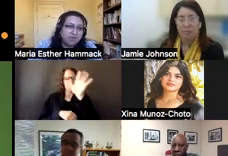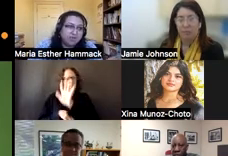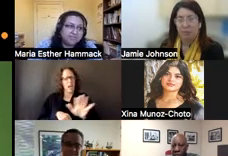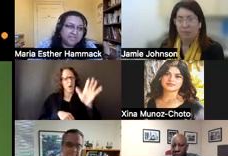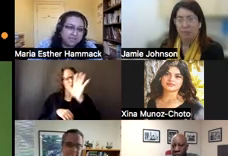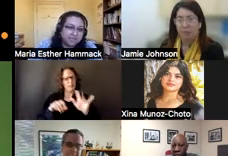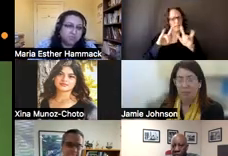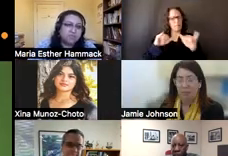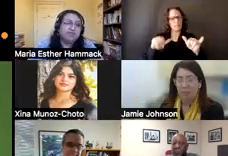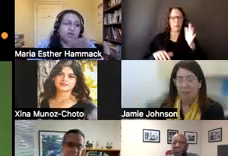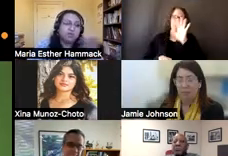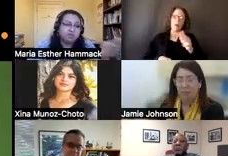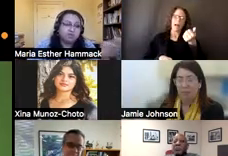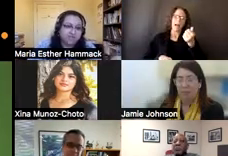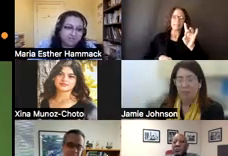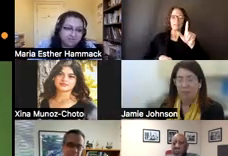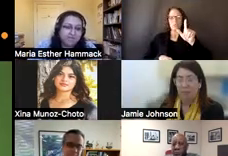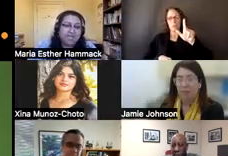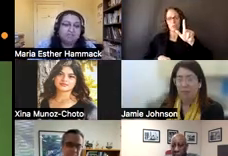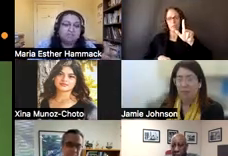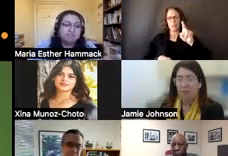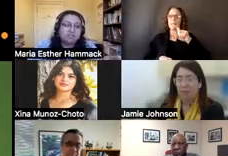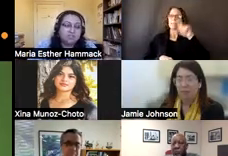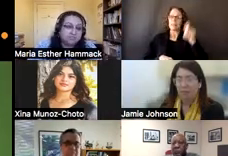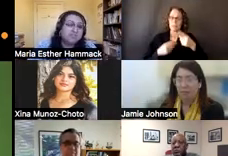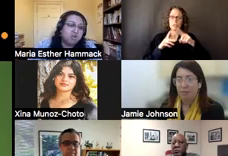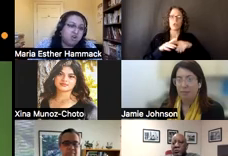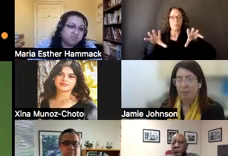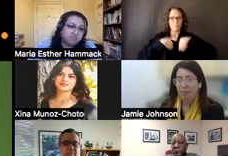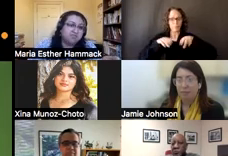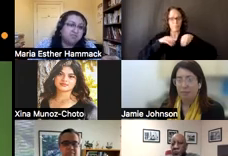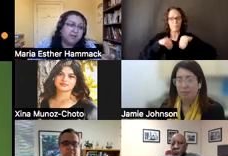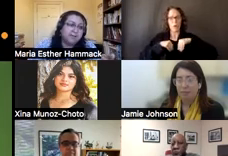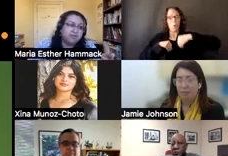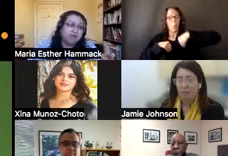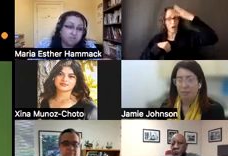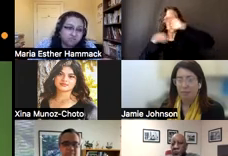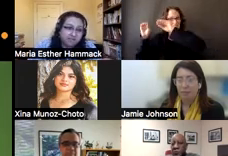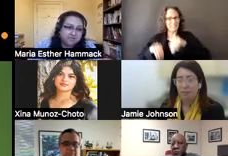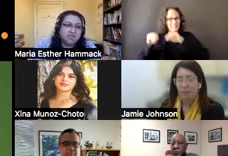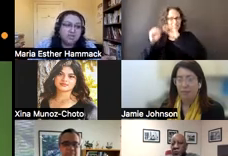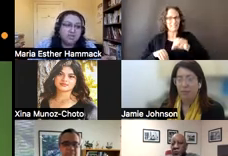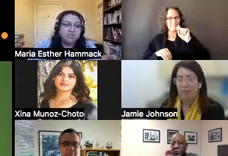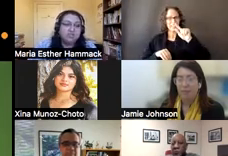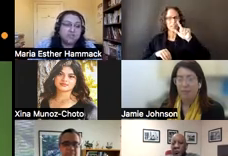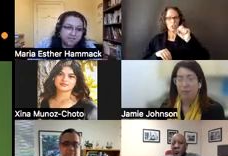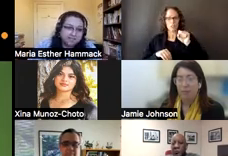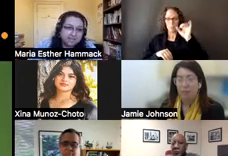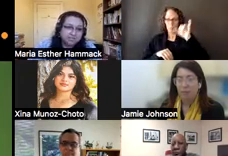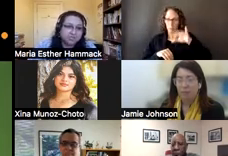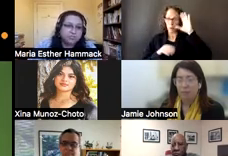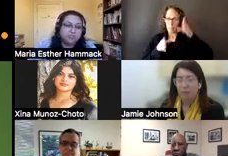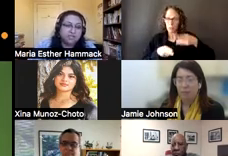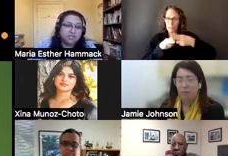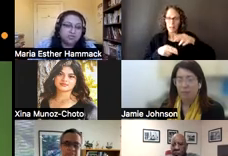Anglo settlers were being allowed into Texas, and Stephen Austin's contract to settle in Texas